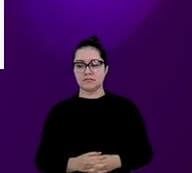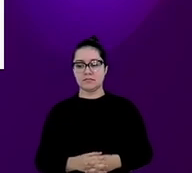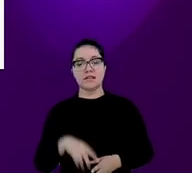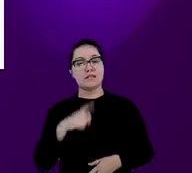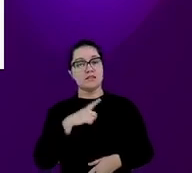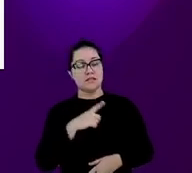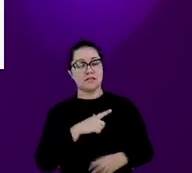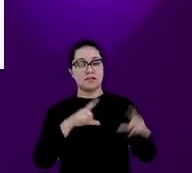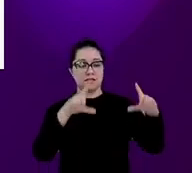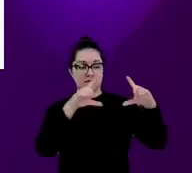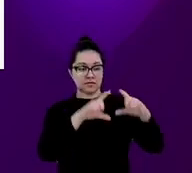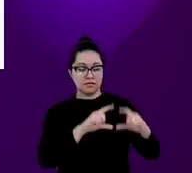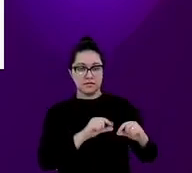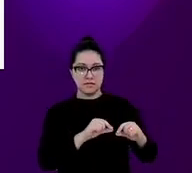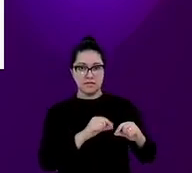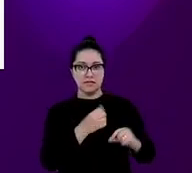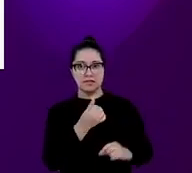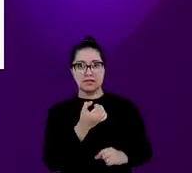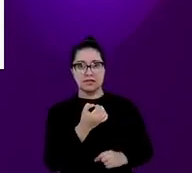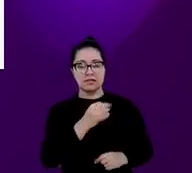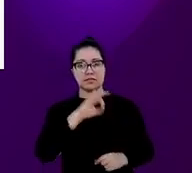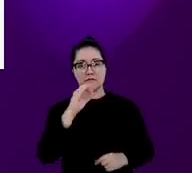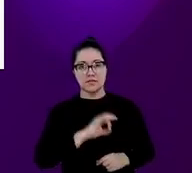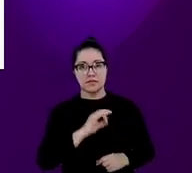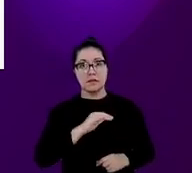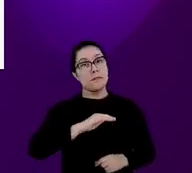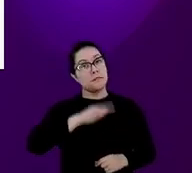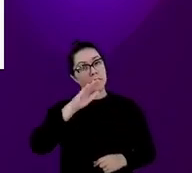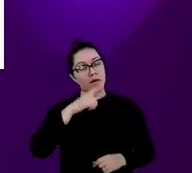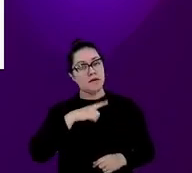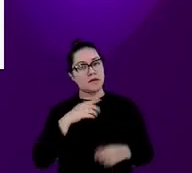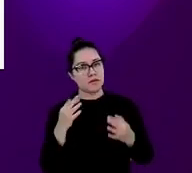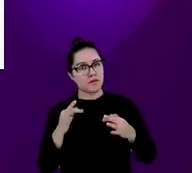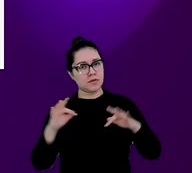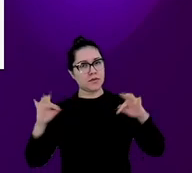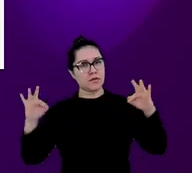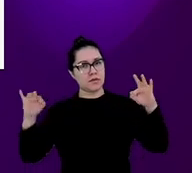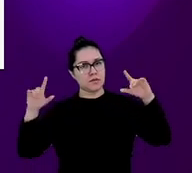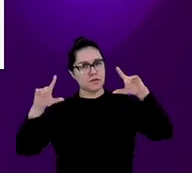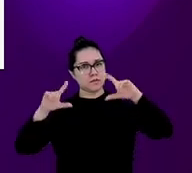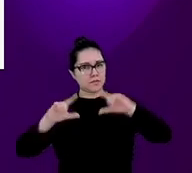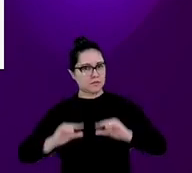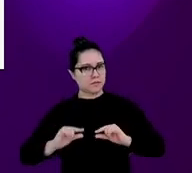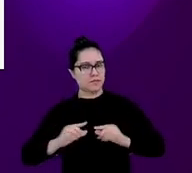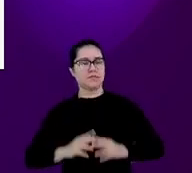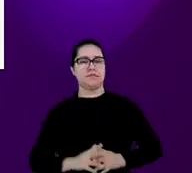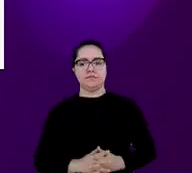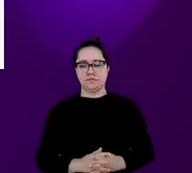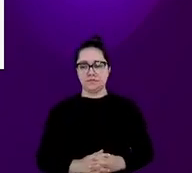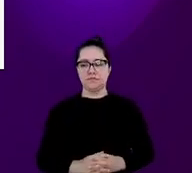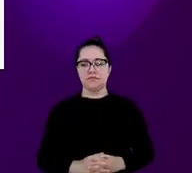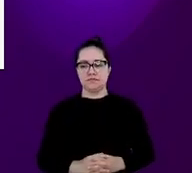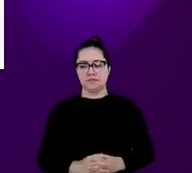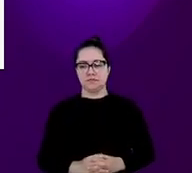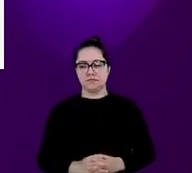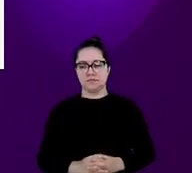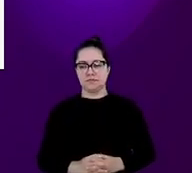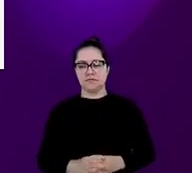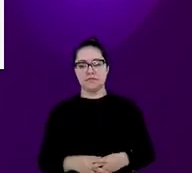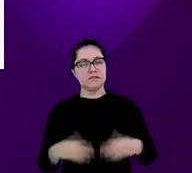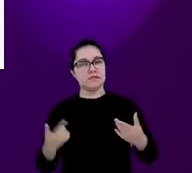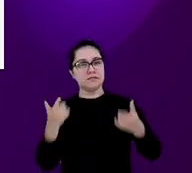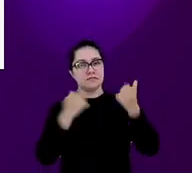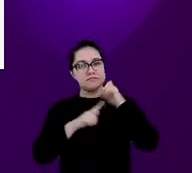pain during the treatment. So we have amazing results that are as good